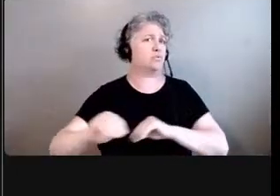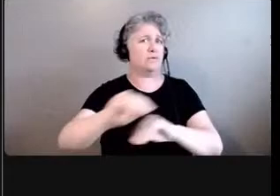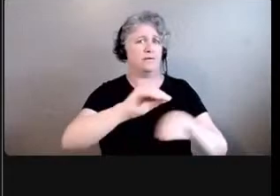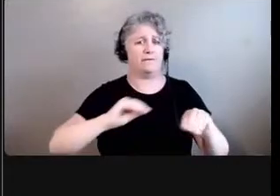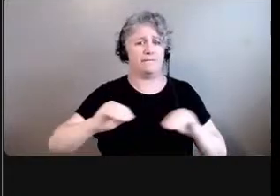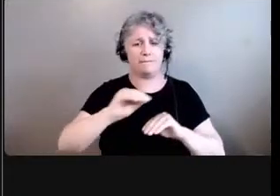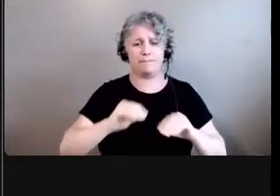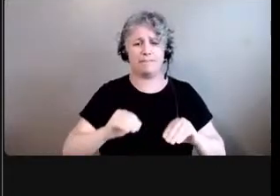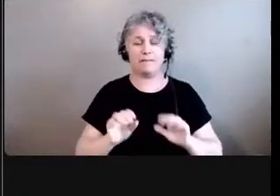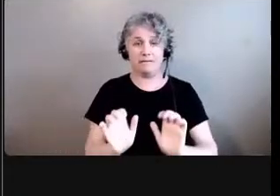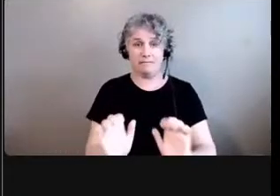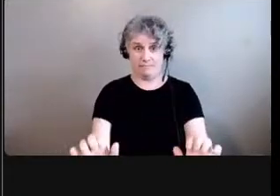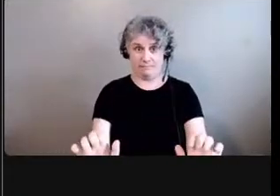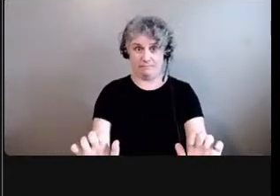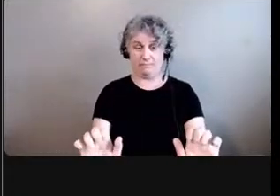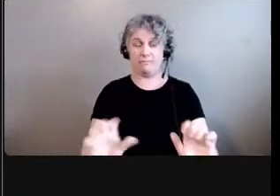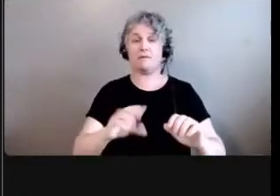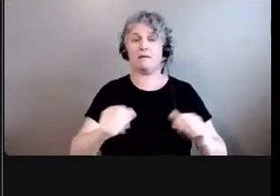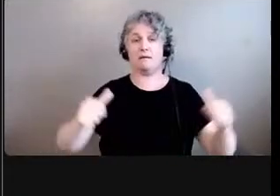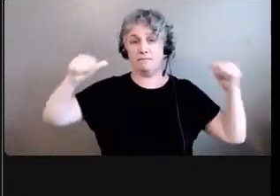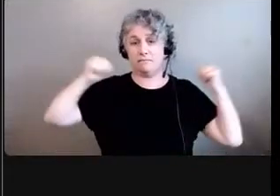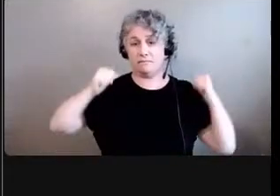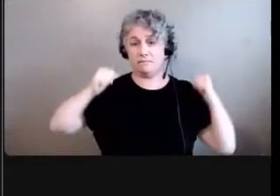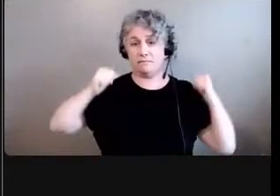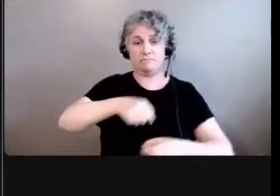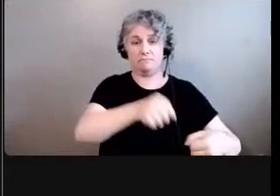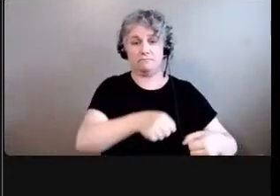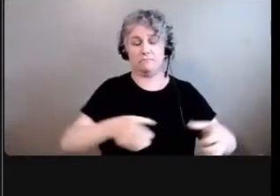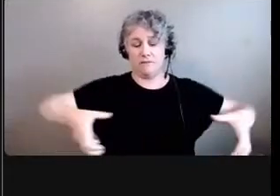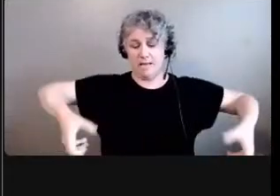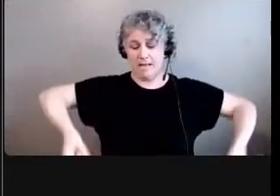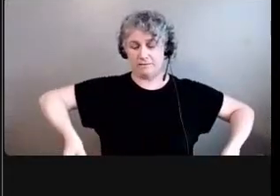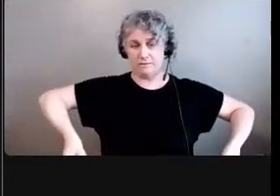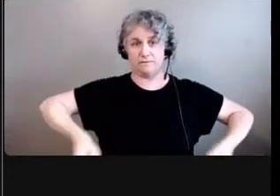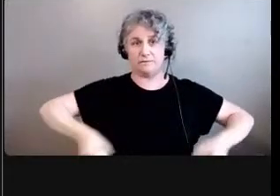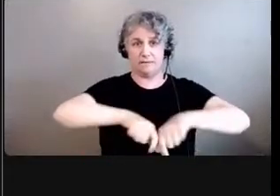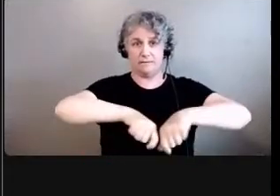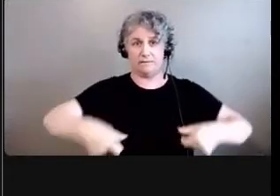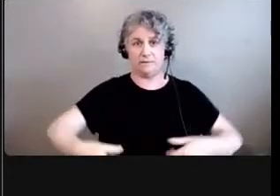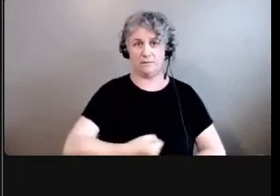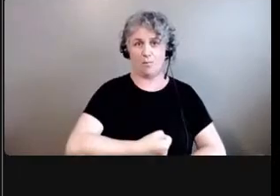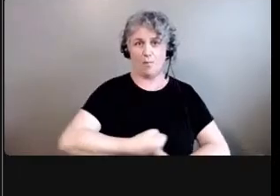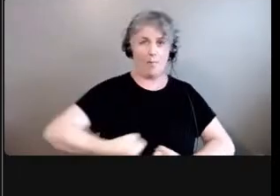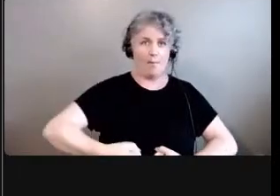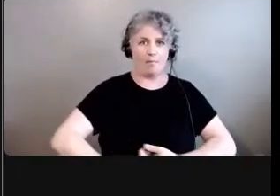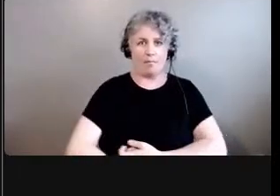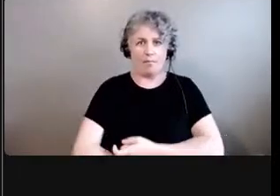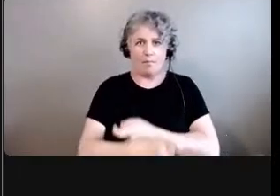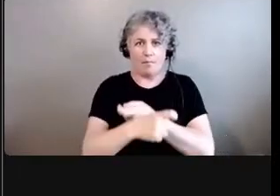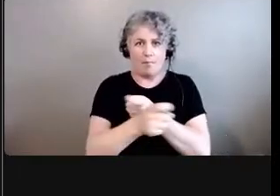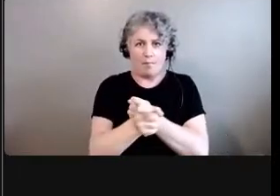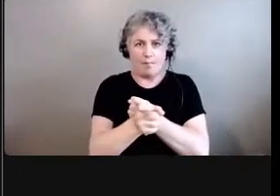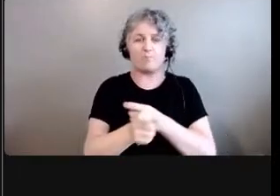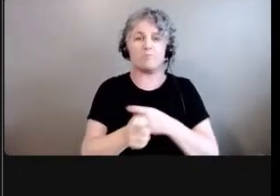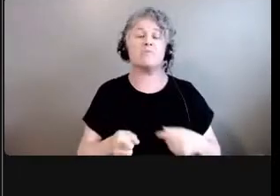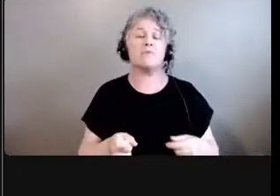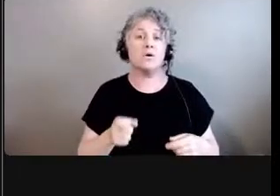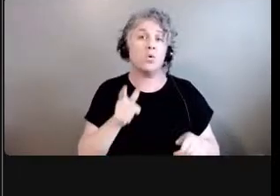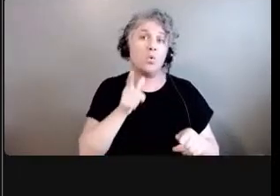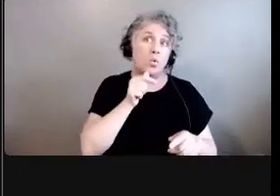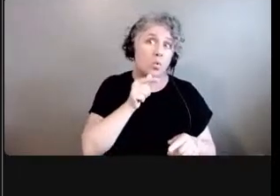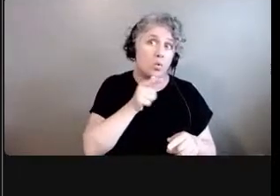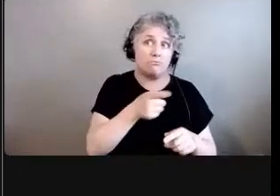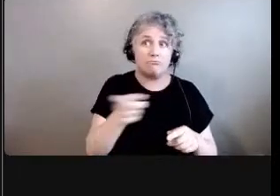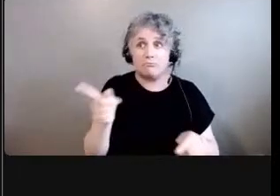foot and backrest, cockpit and fairing handles, and tension straps. So Montanans with disabilities can